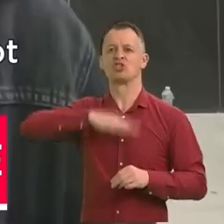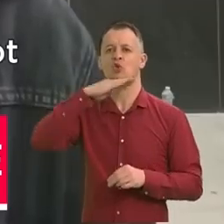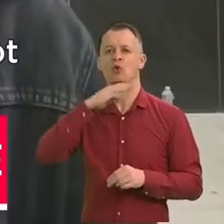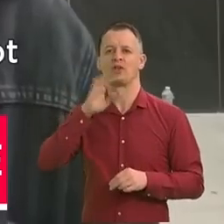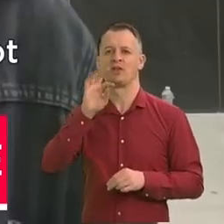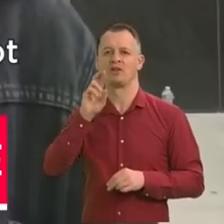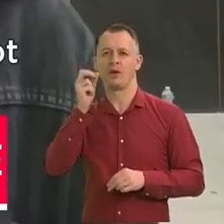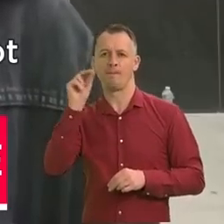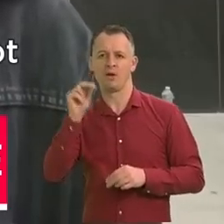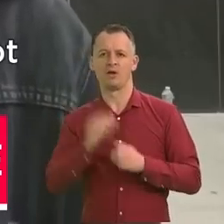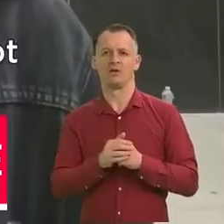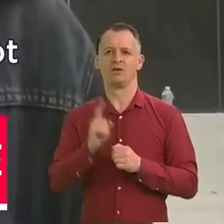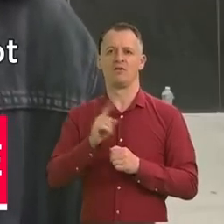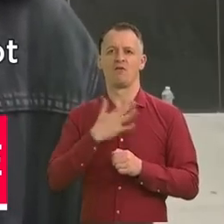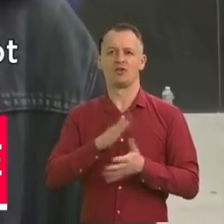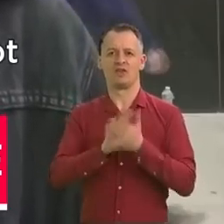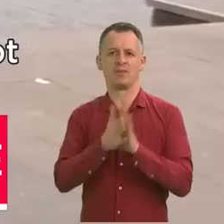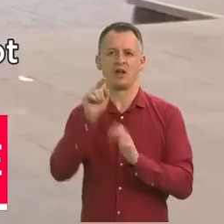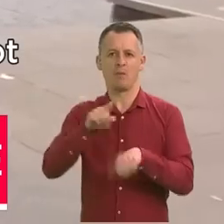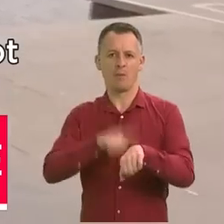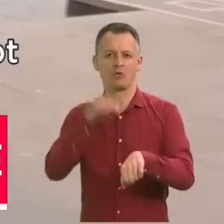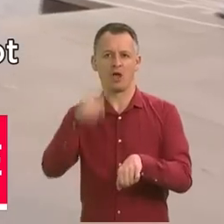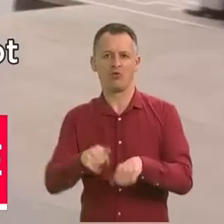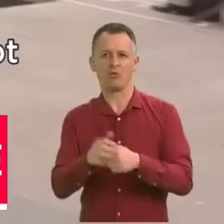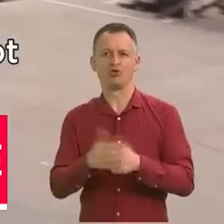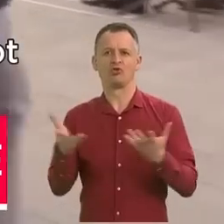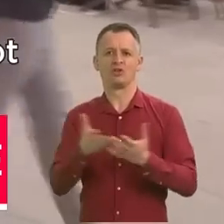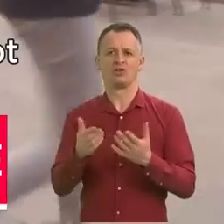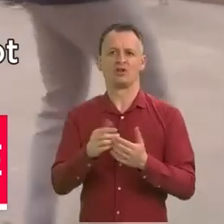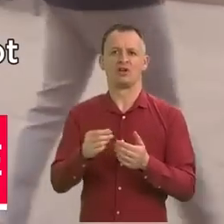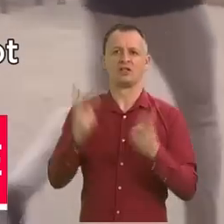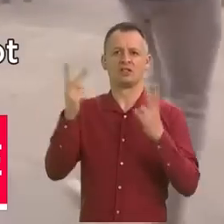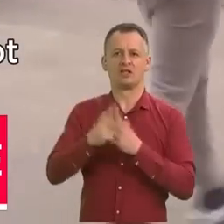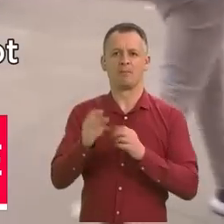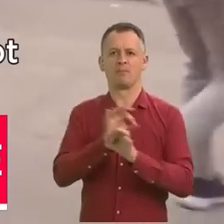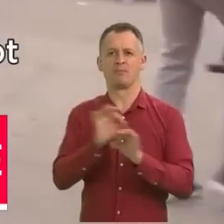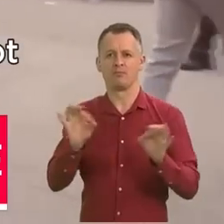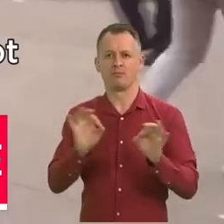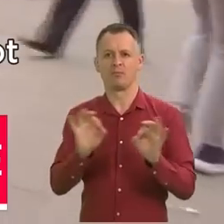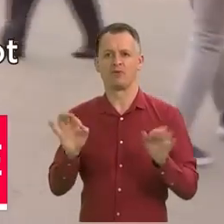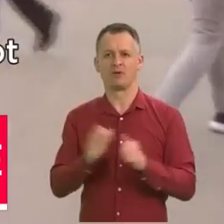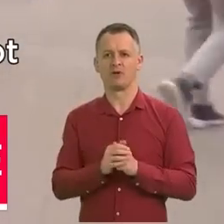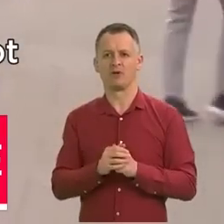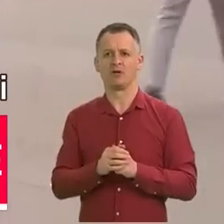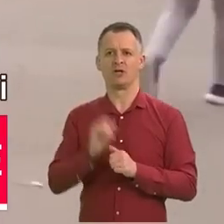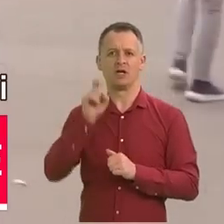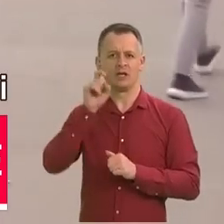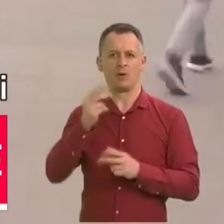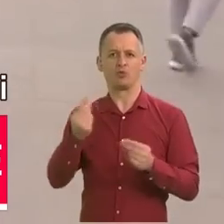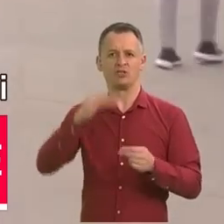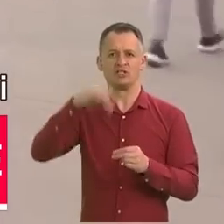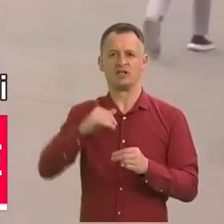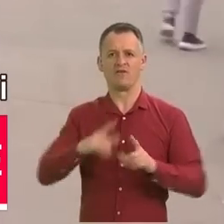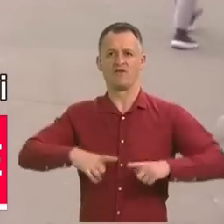some point, and they want to tune out, which I can totally understand. I think that there's just very few days in